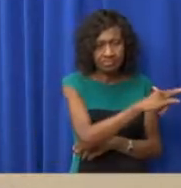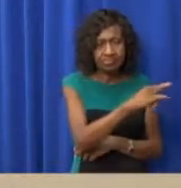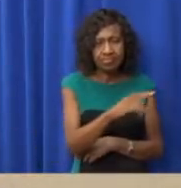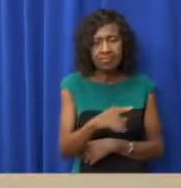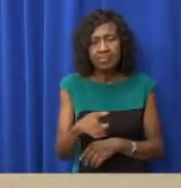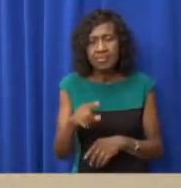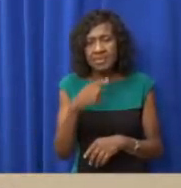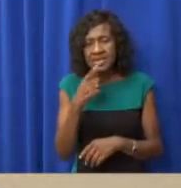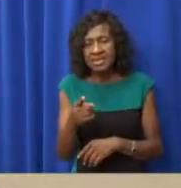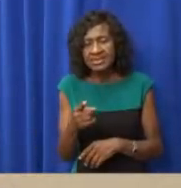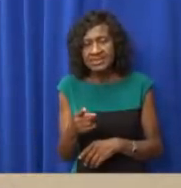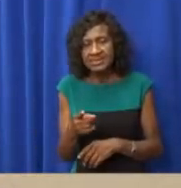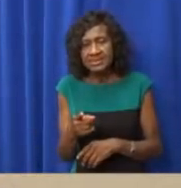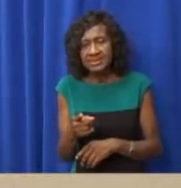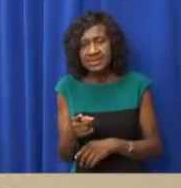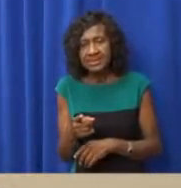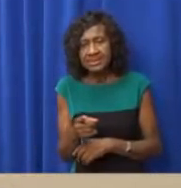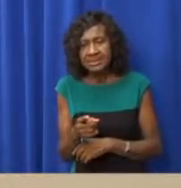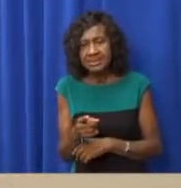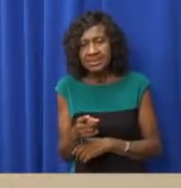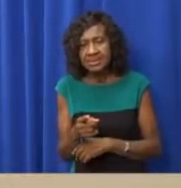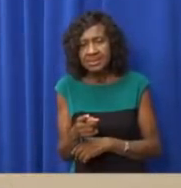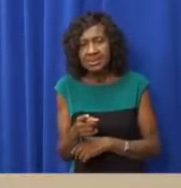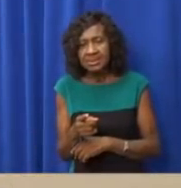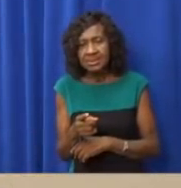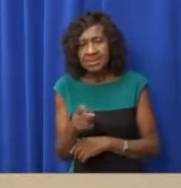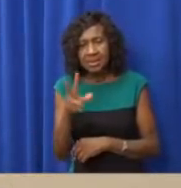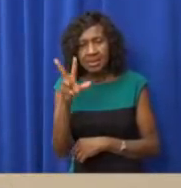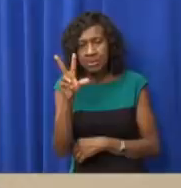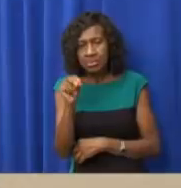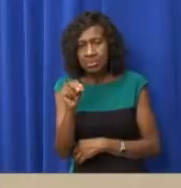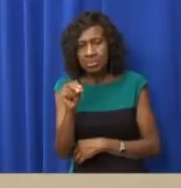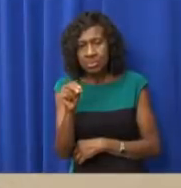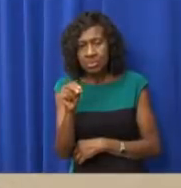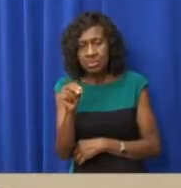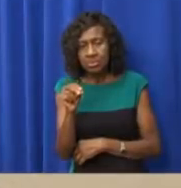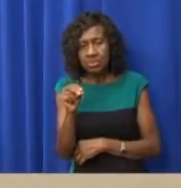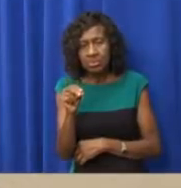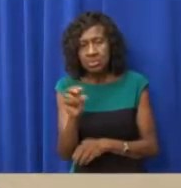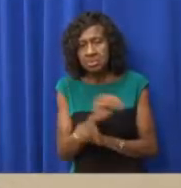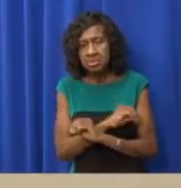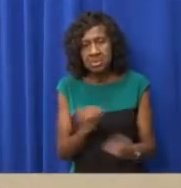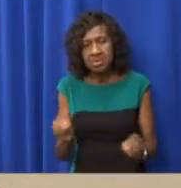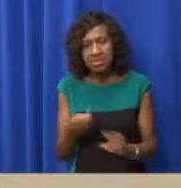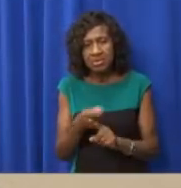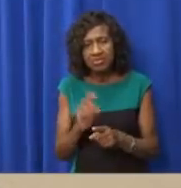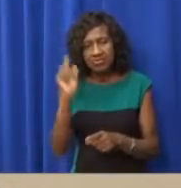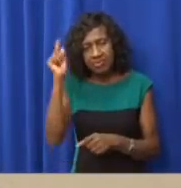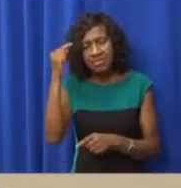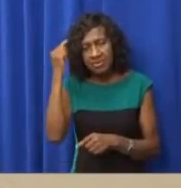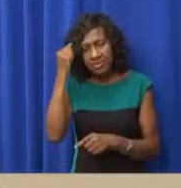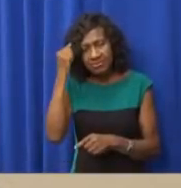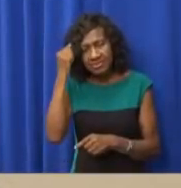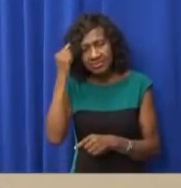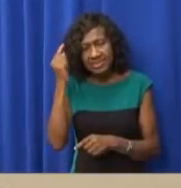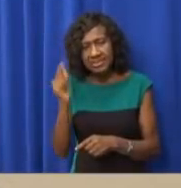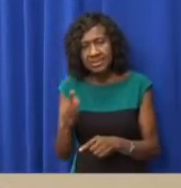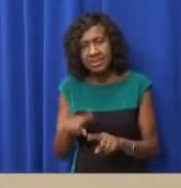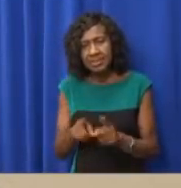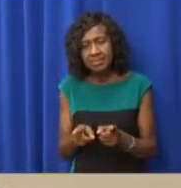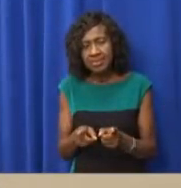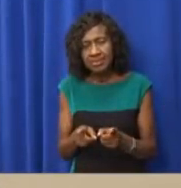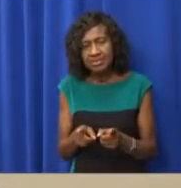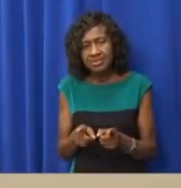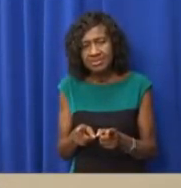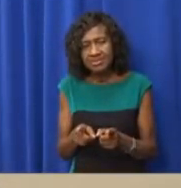but we were told that there was no permission from the Nicaraguan government, but we should come back to them in